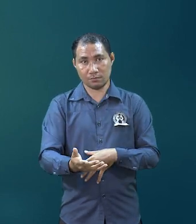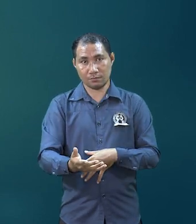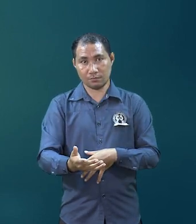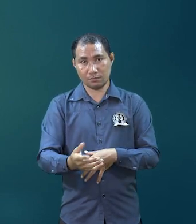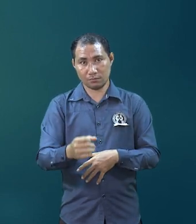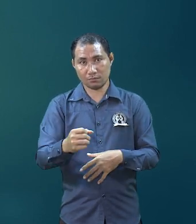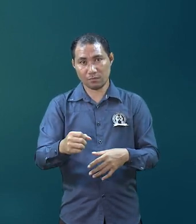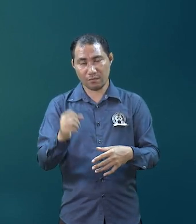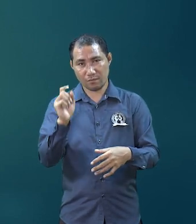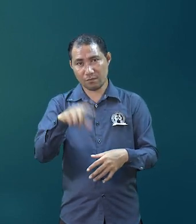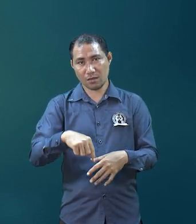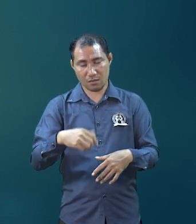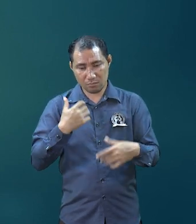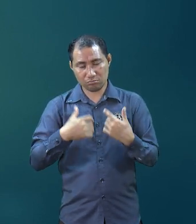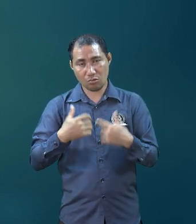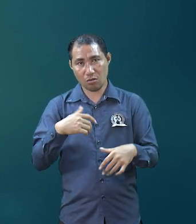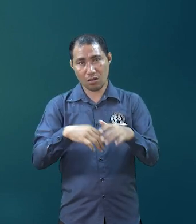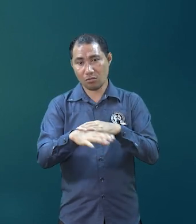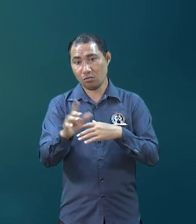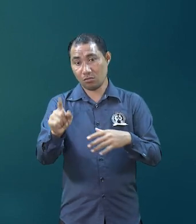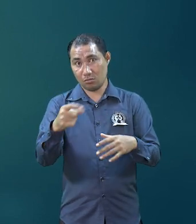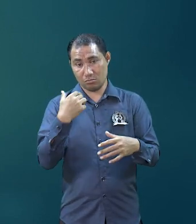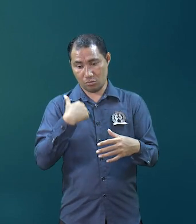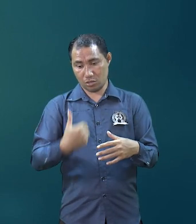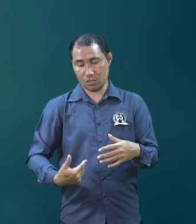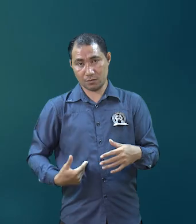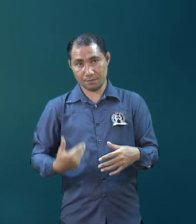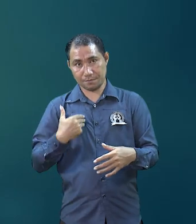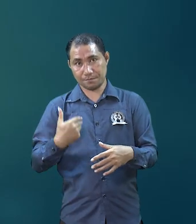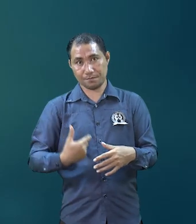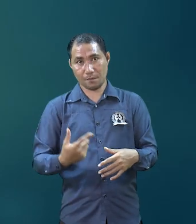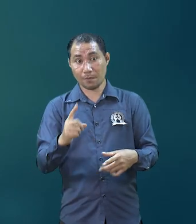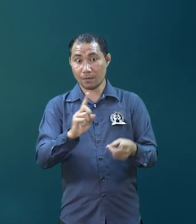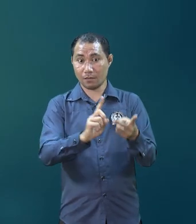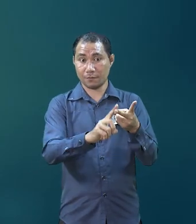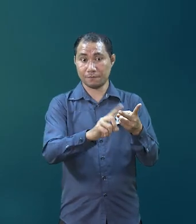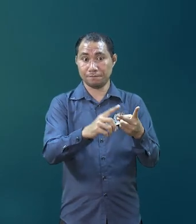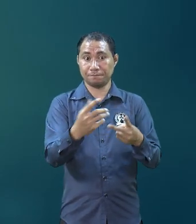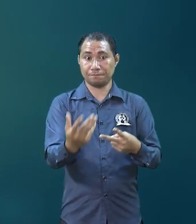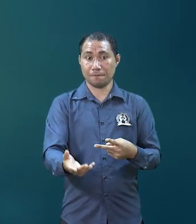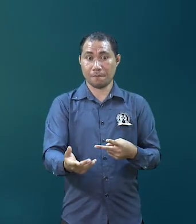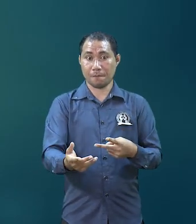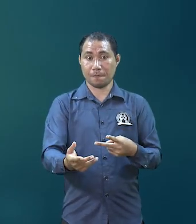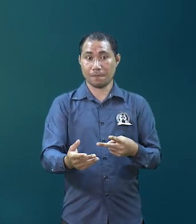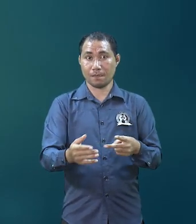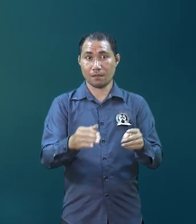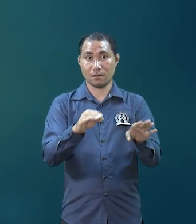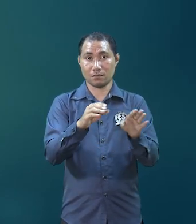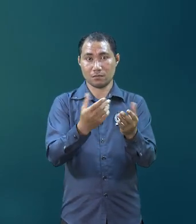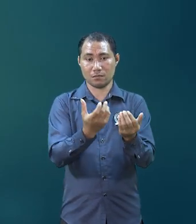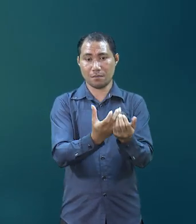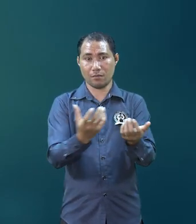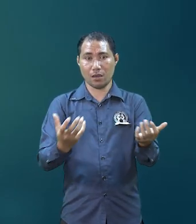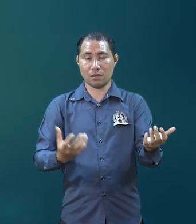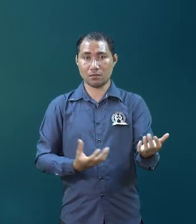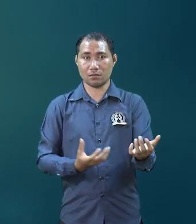and survive in many places. The second one is separate.